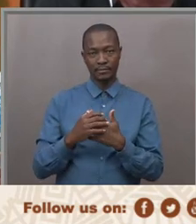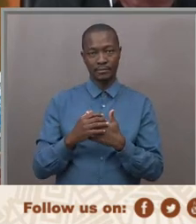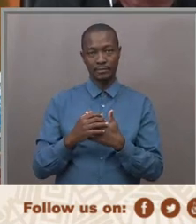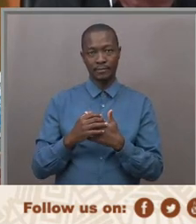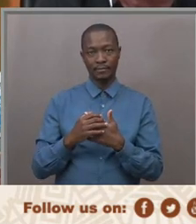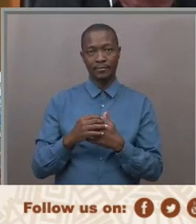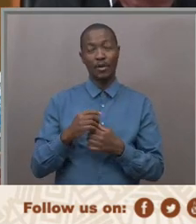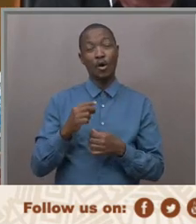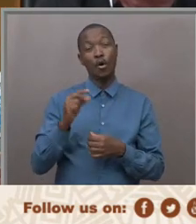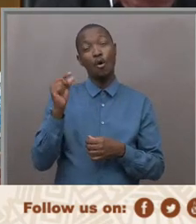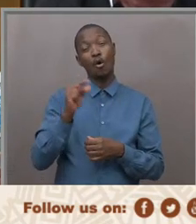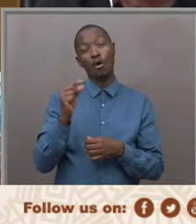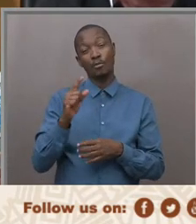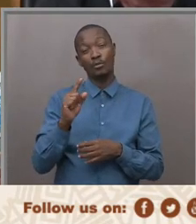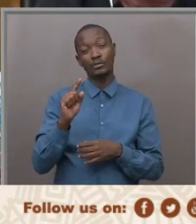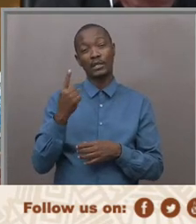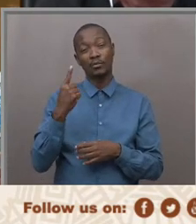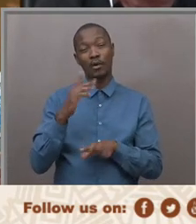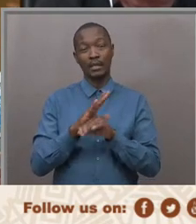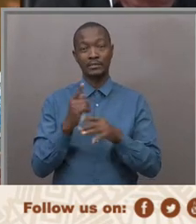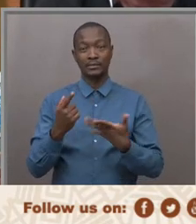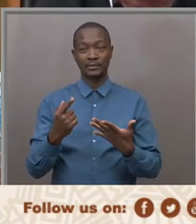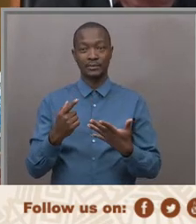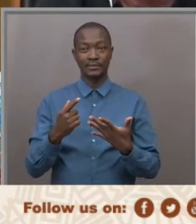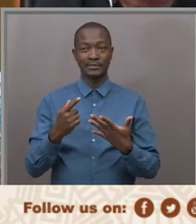at one moment, everything was shut down.